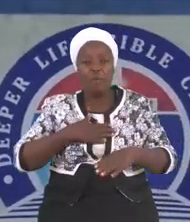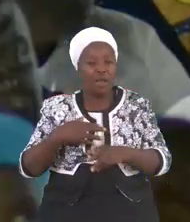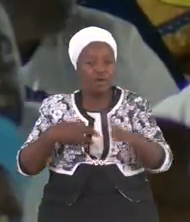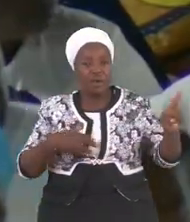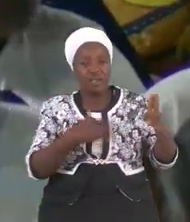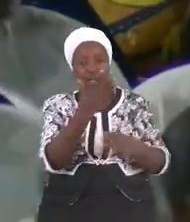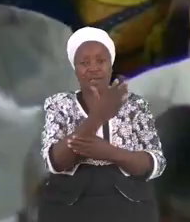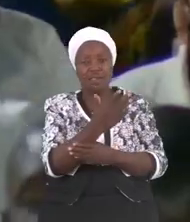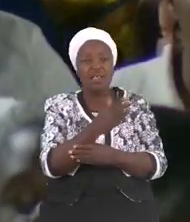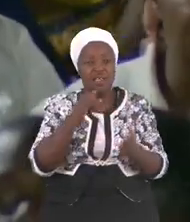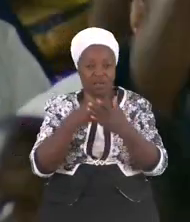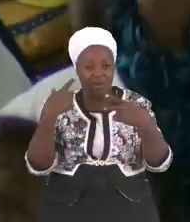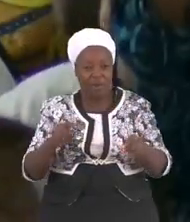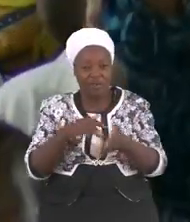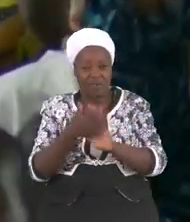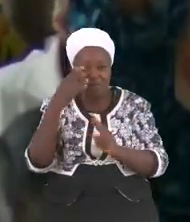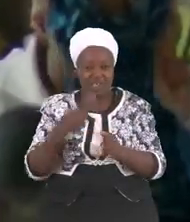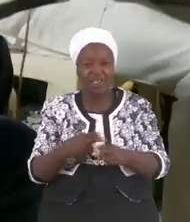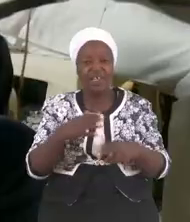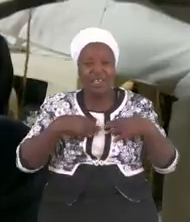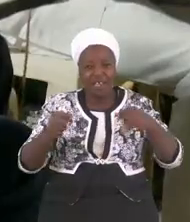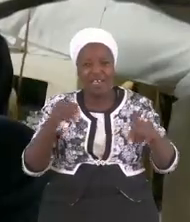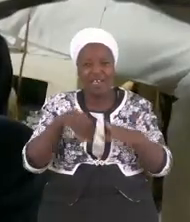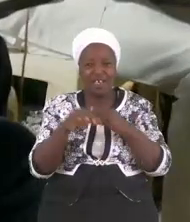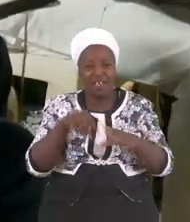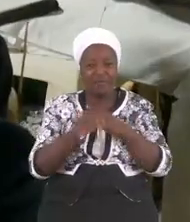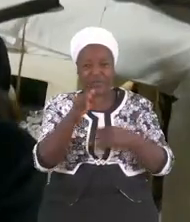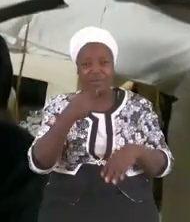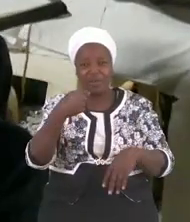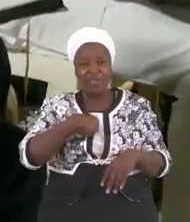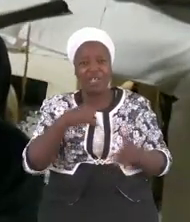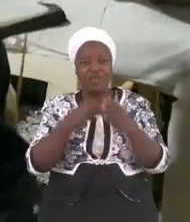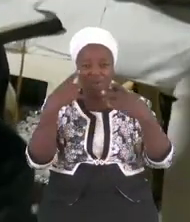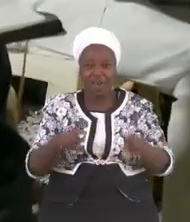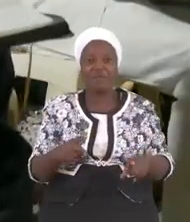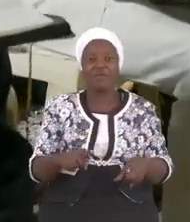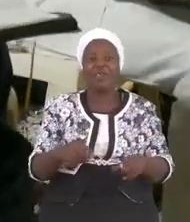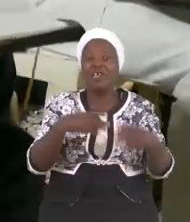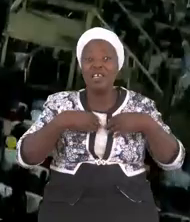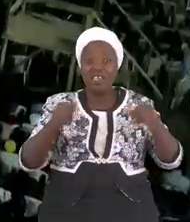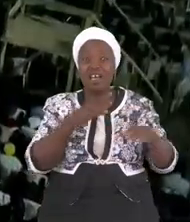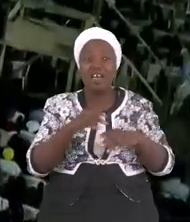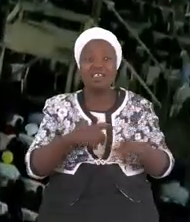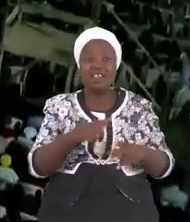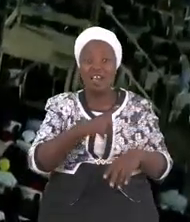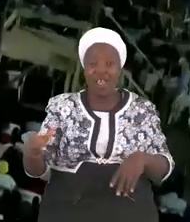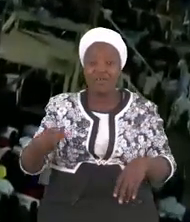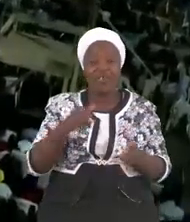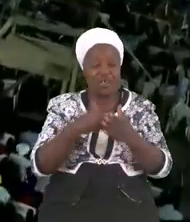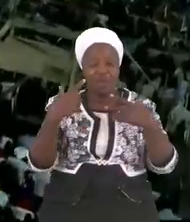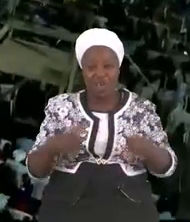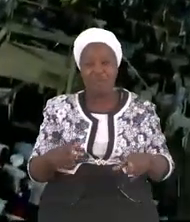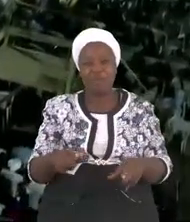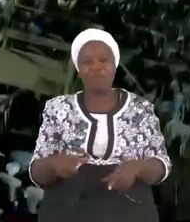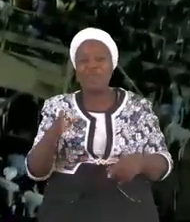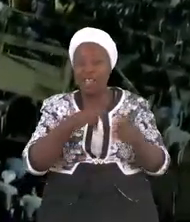that will take place. Healing in front of me, that will take place. Healing at the left, that will take place. And you